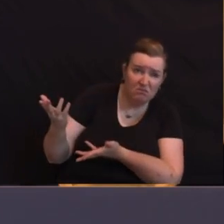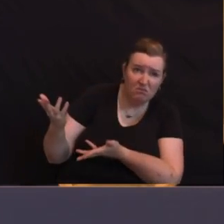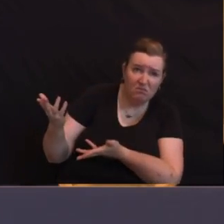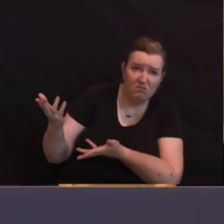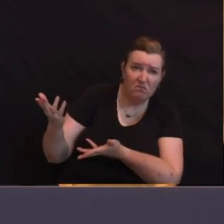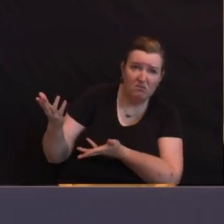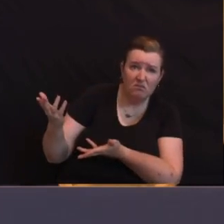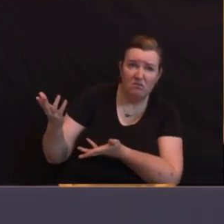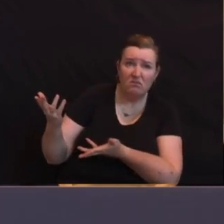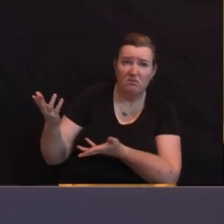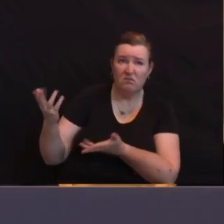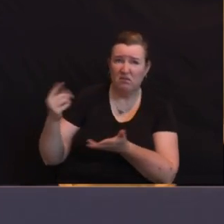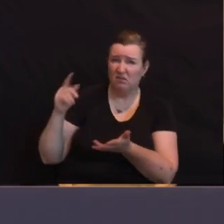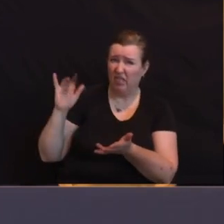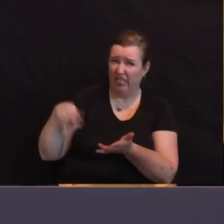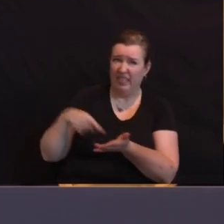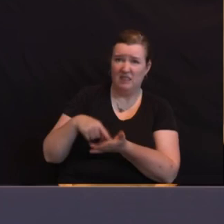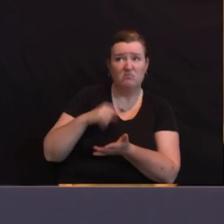This is serious.